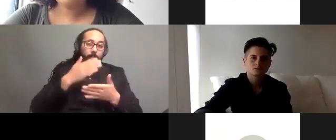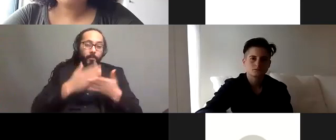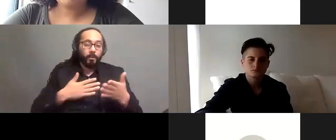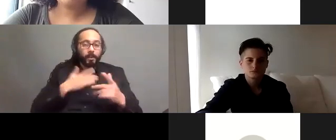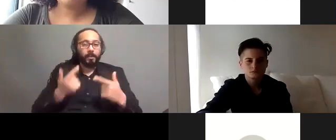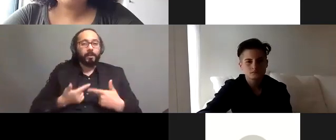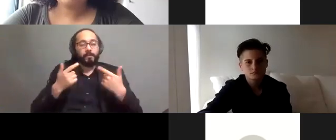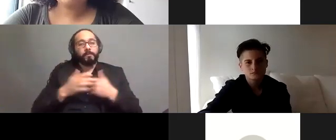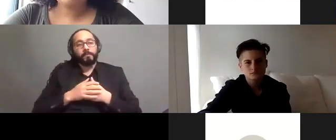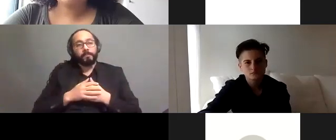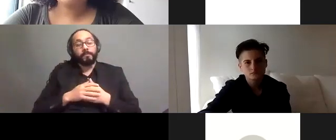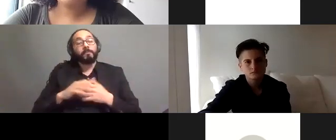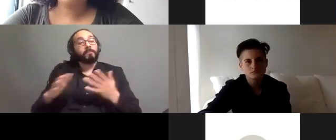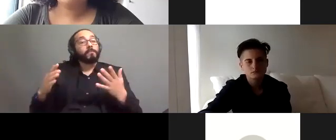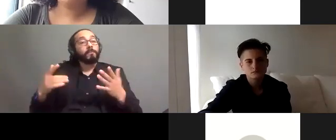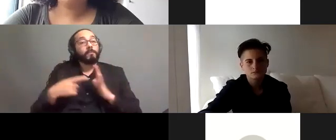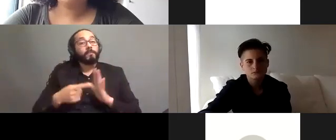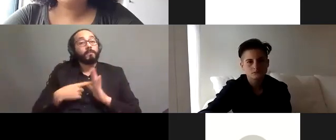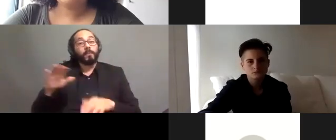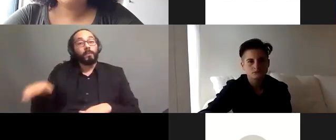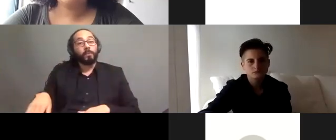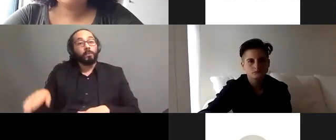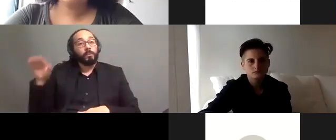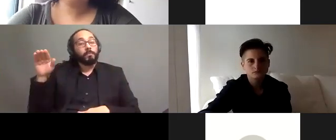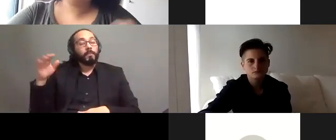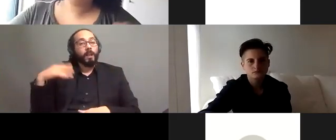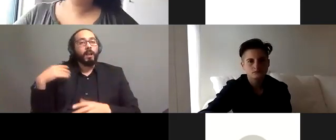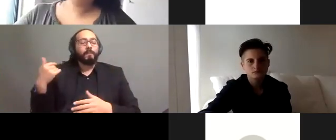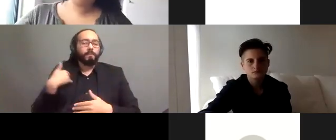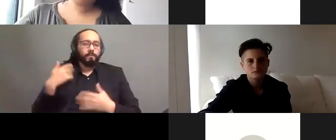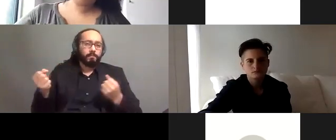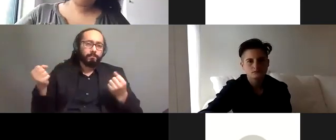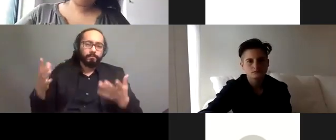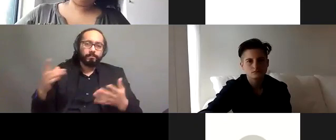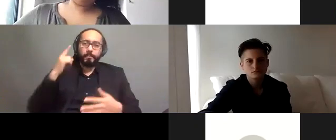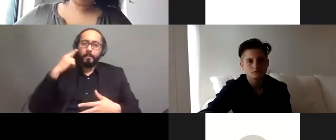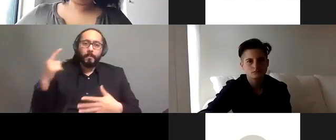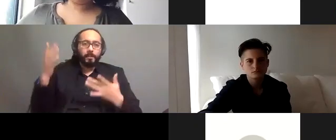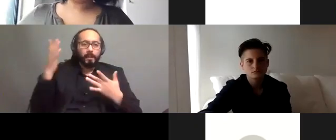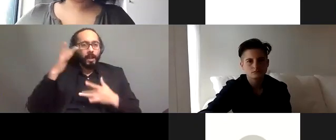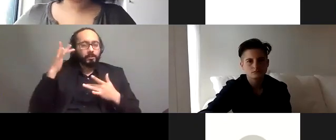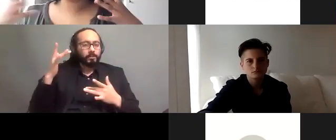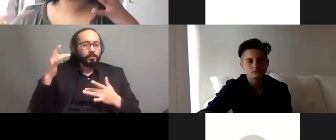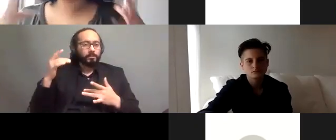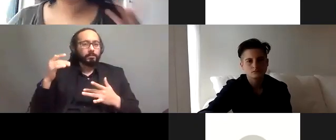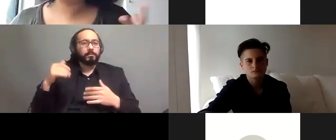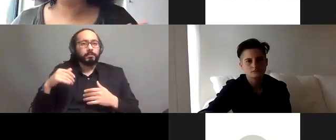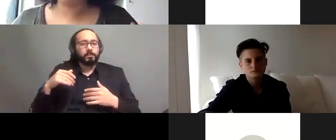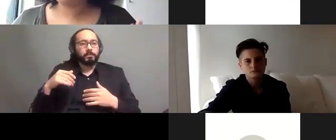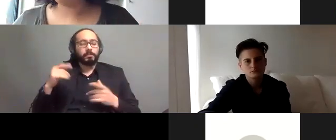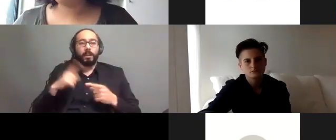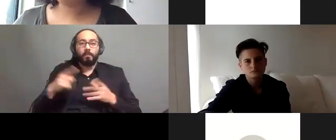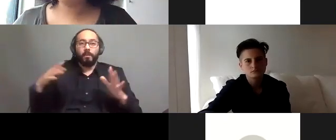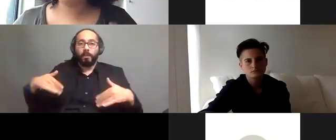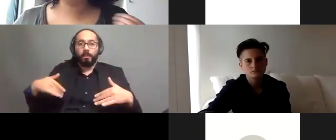Growing up, I dealt with a lot of mental illness. I didn't actually even understand what was going